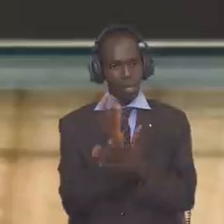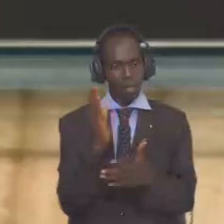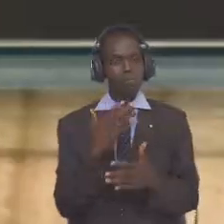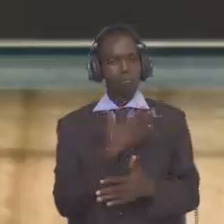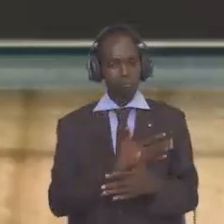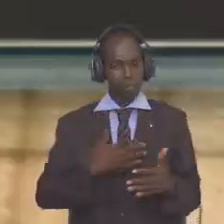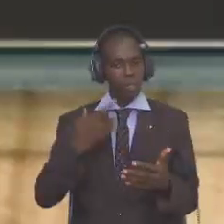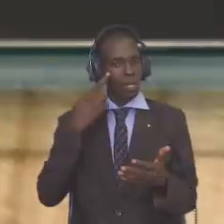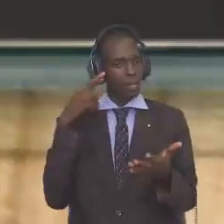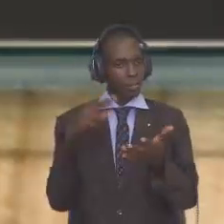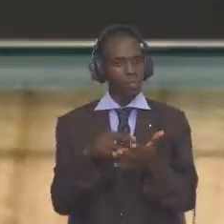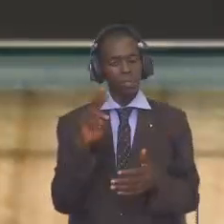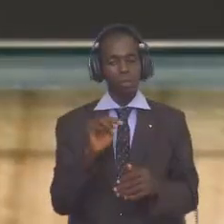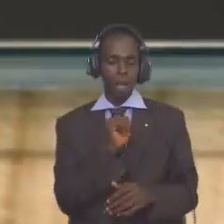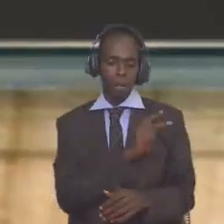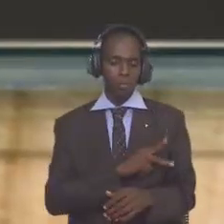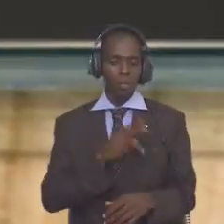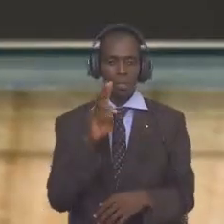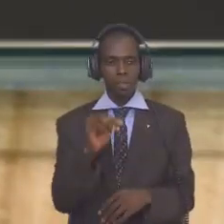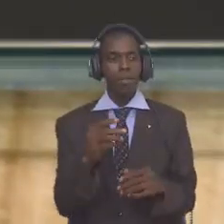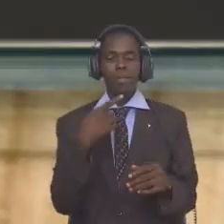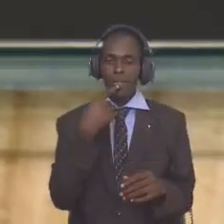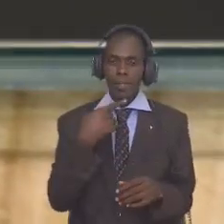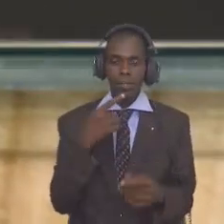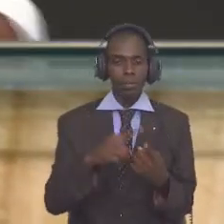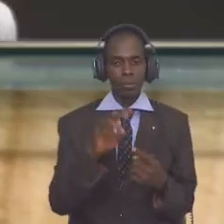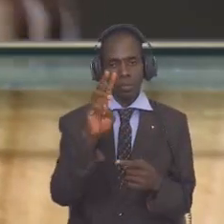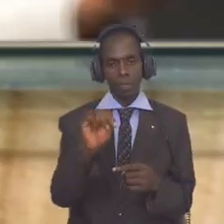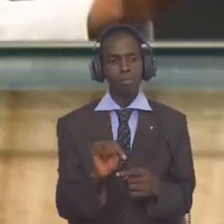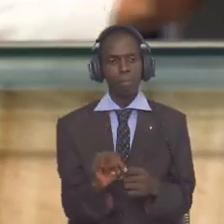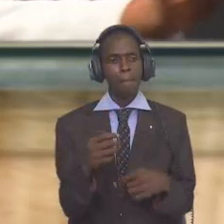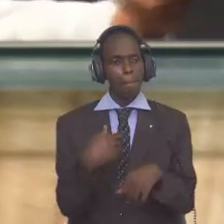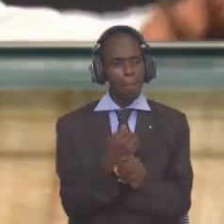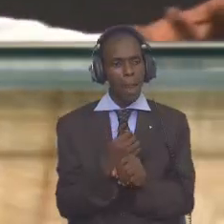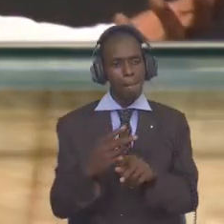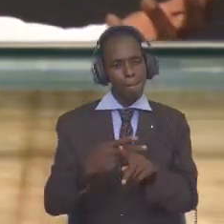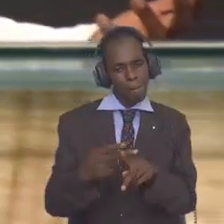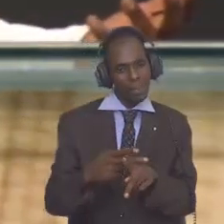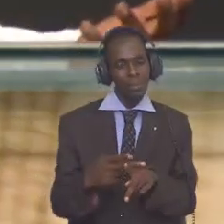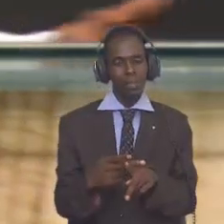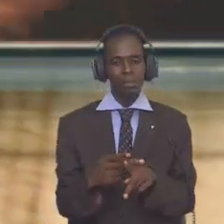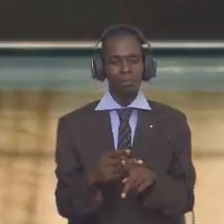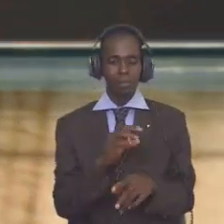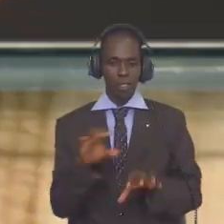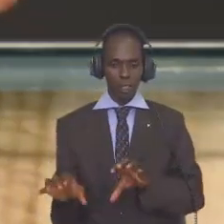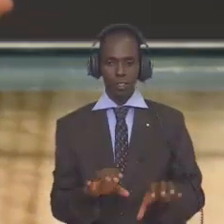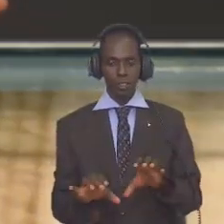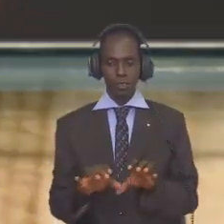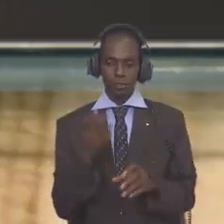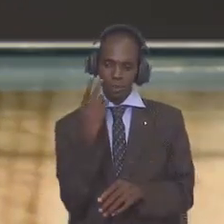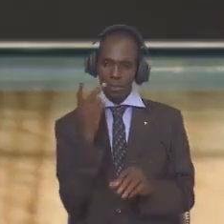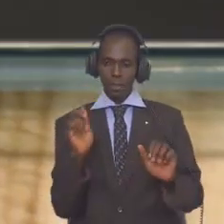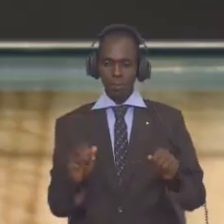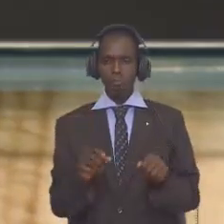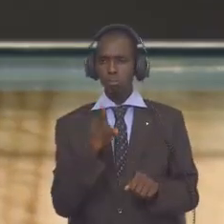them, appreciate them, tell them, make practical action visible.